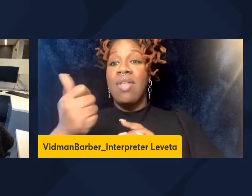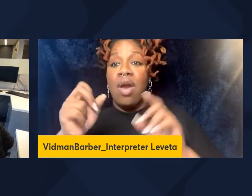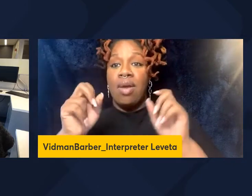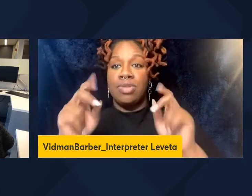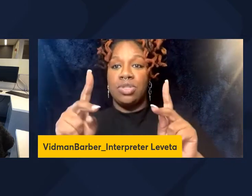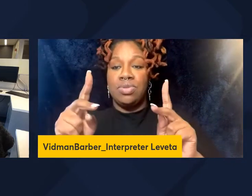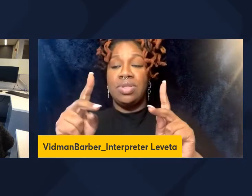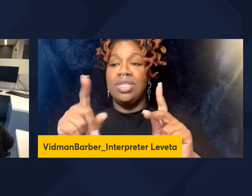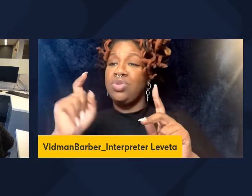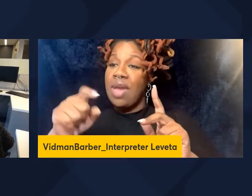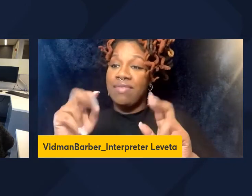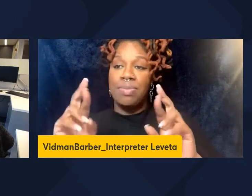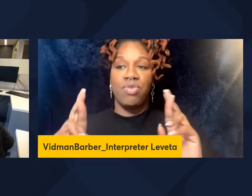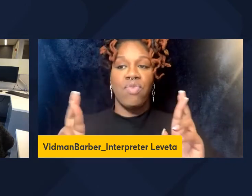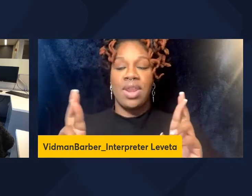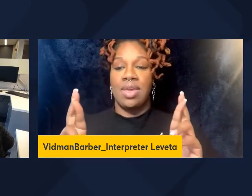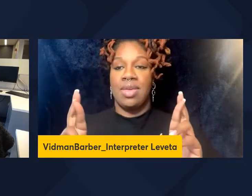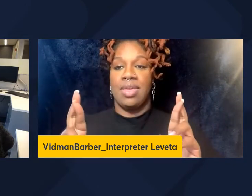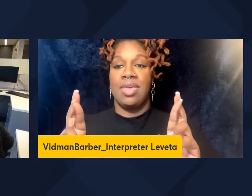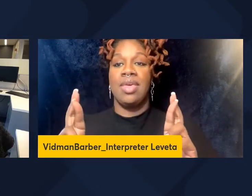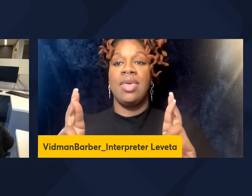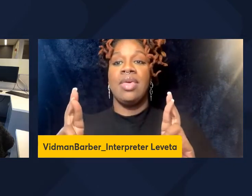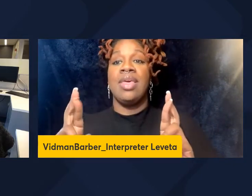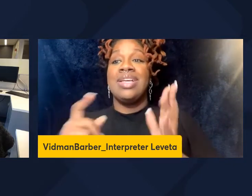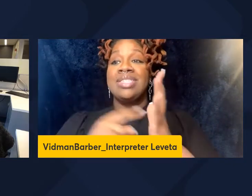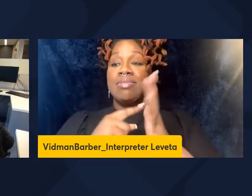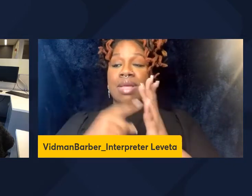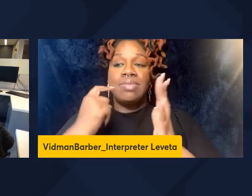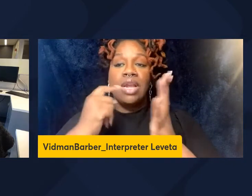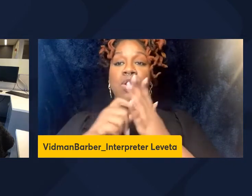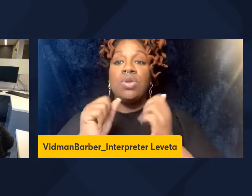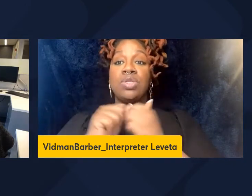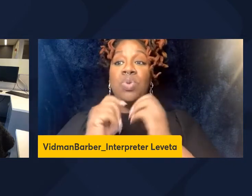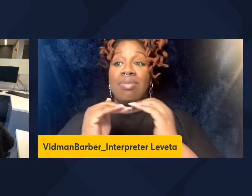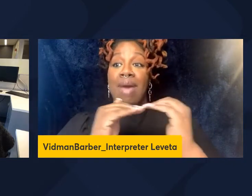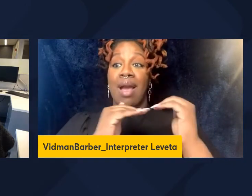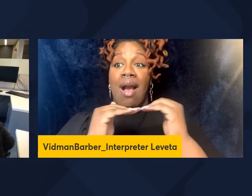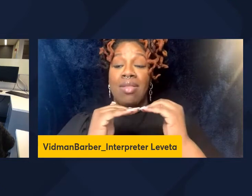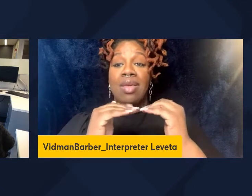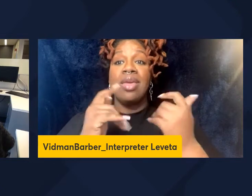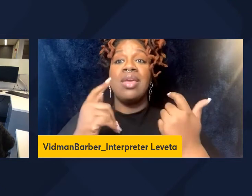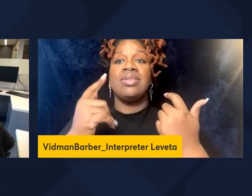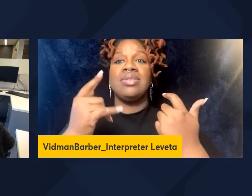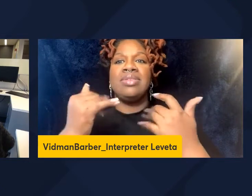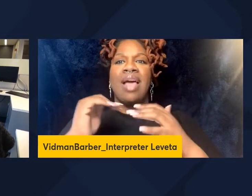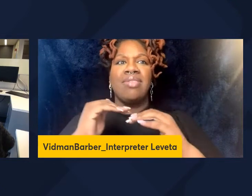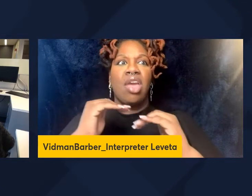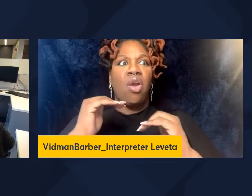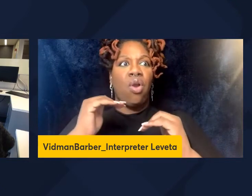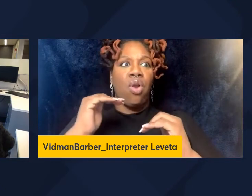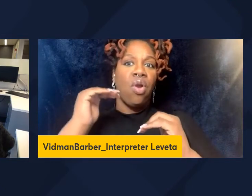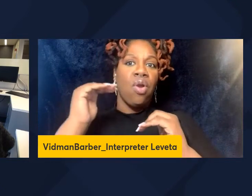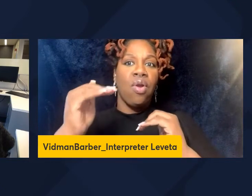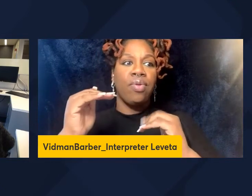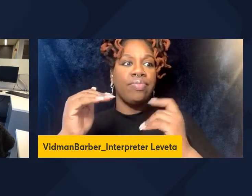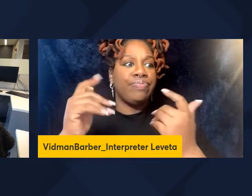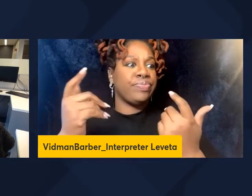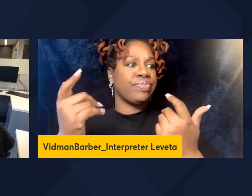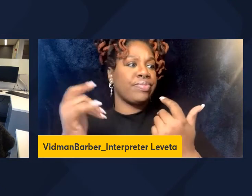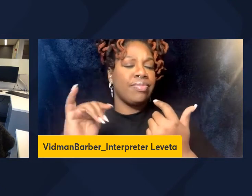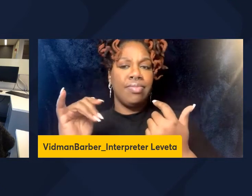ready for them. And sometimes what I've seen with my colleagues who look like me is they're over indexed. They're being